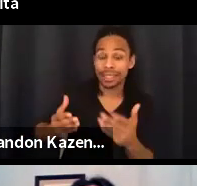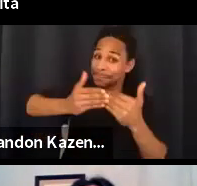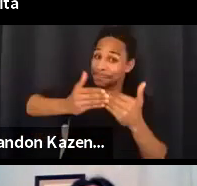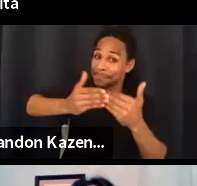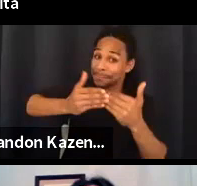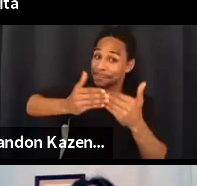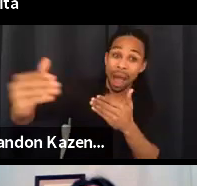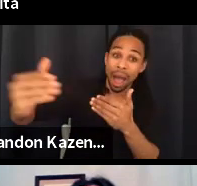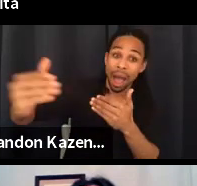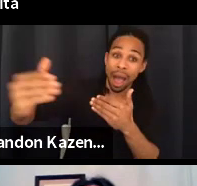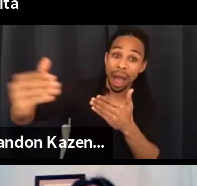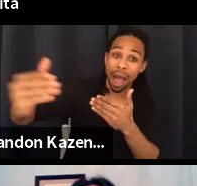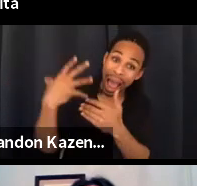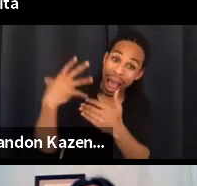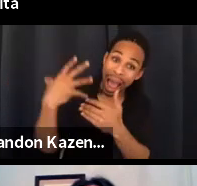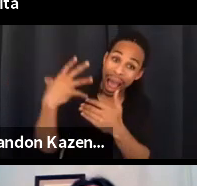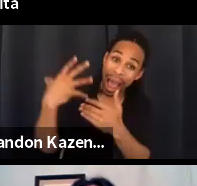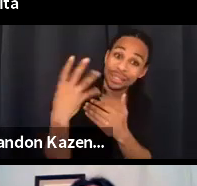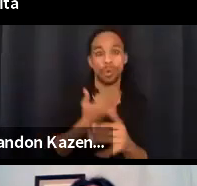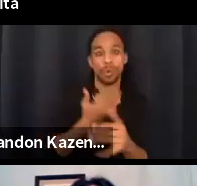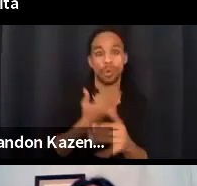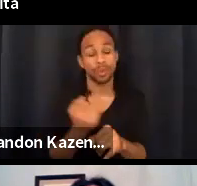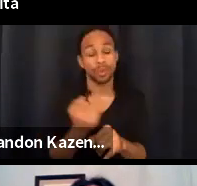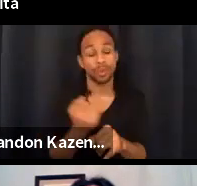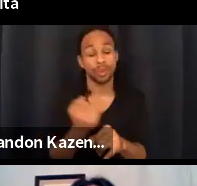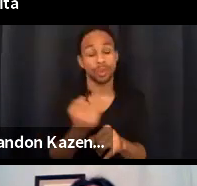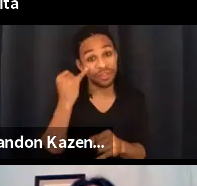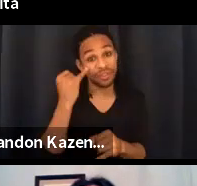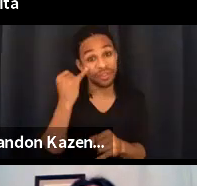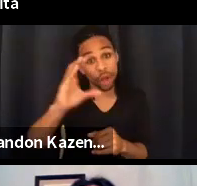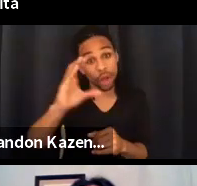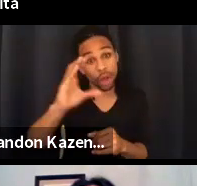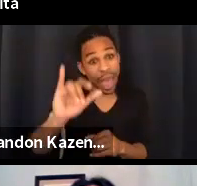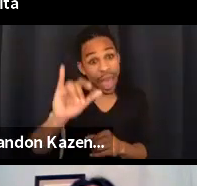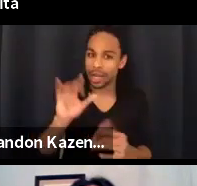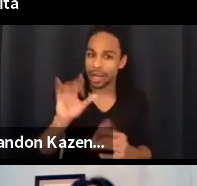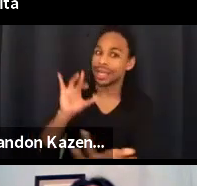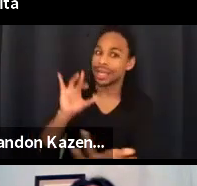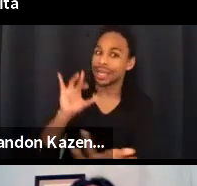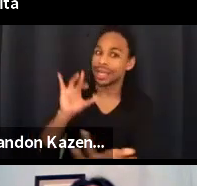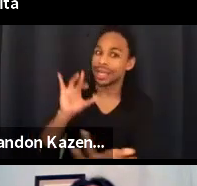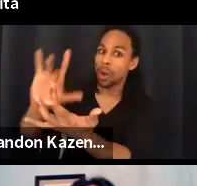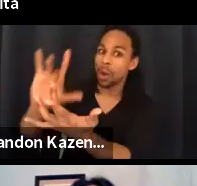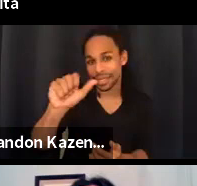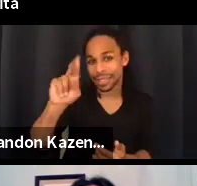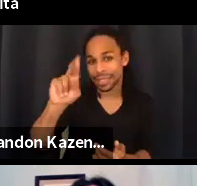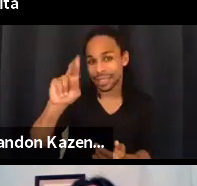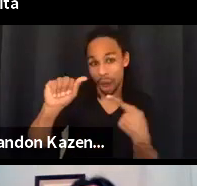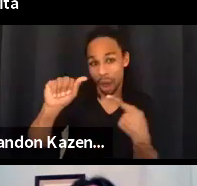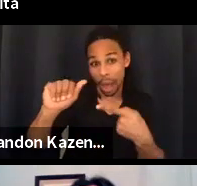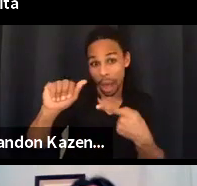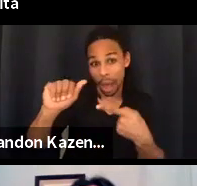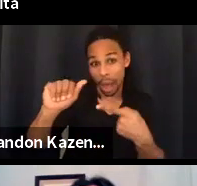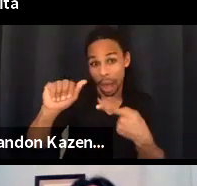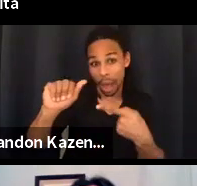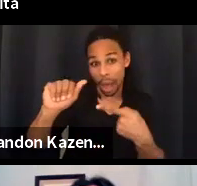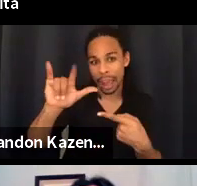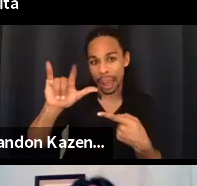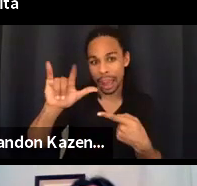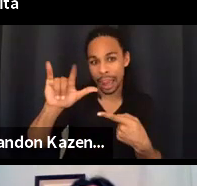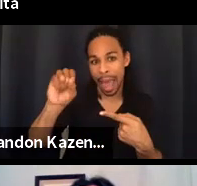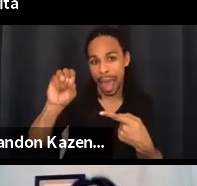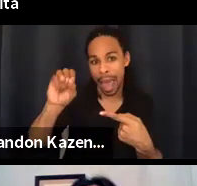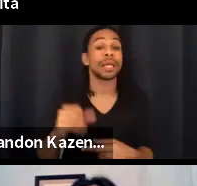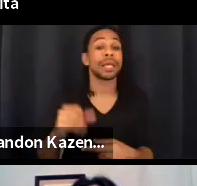comment from the community. So I'm looking for these raised hands, the digitally raised